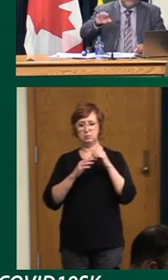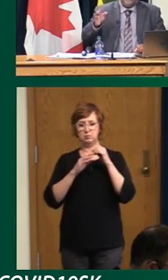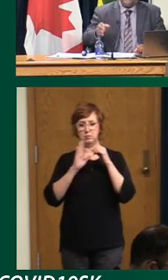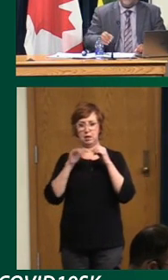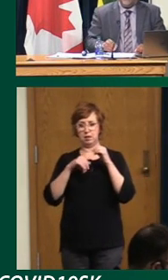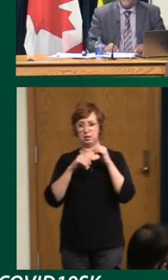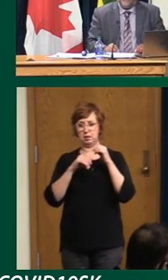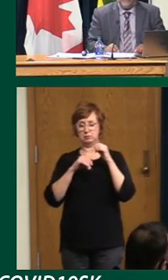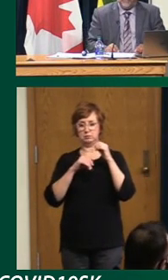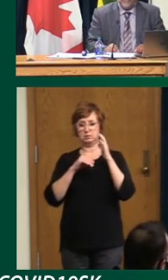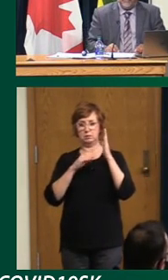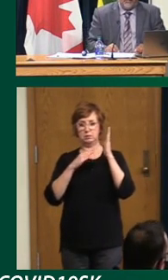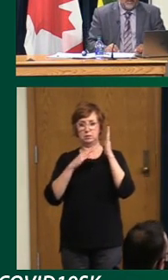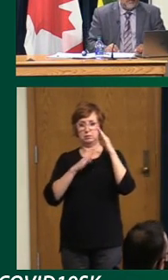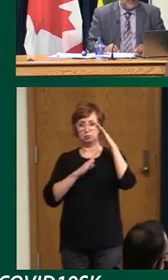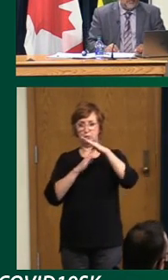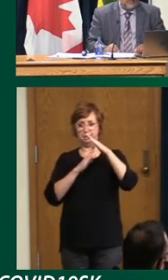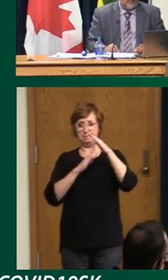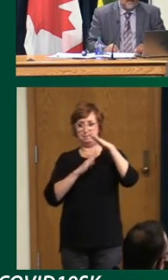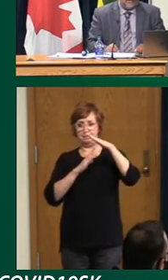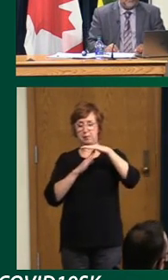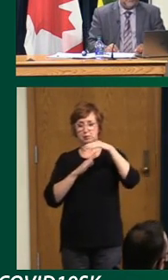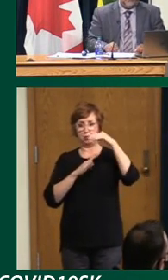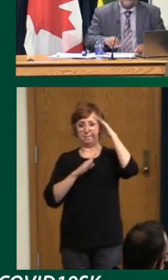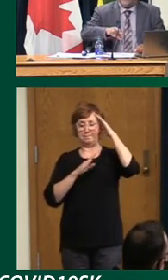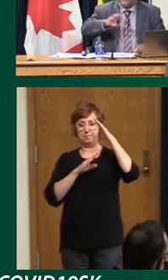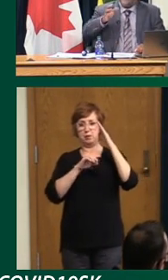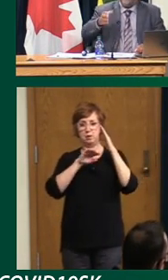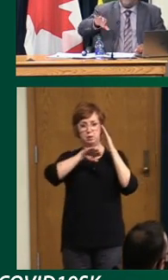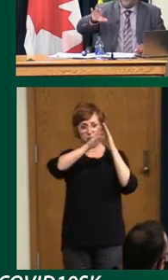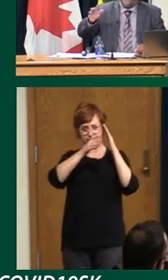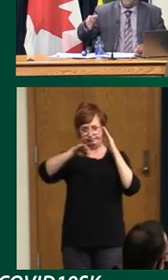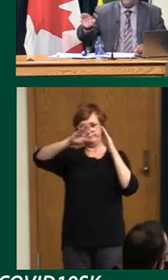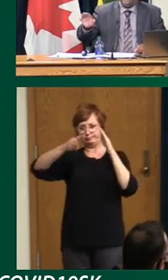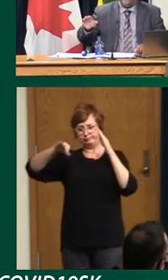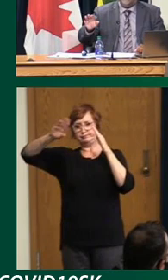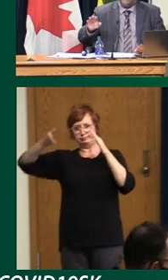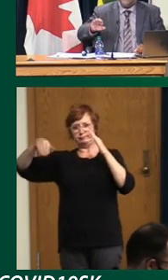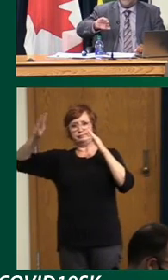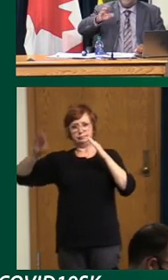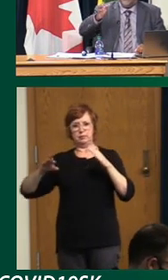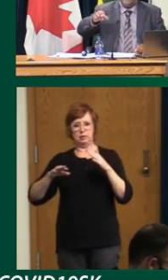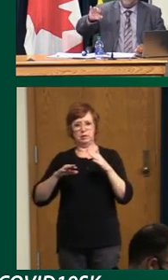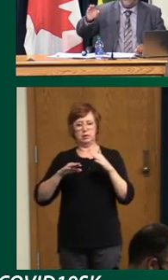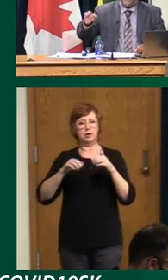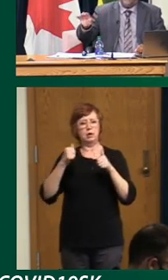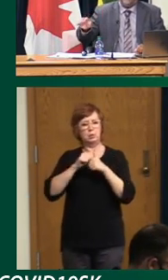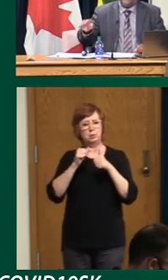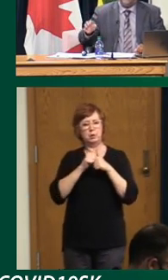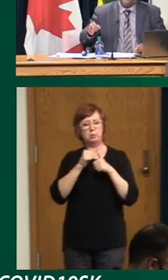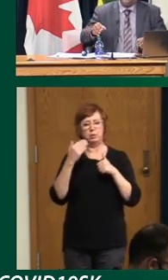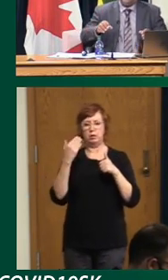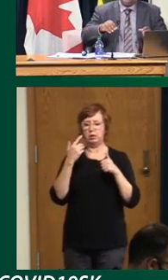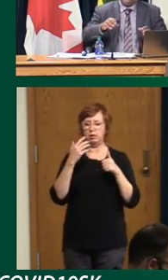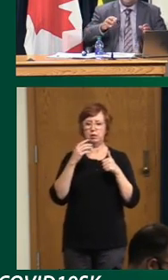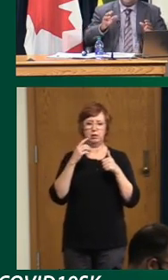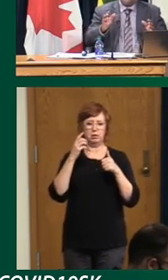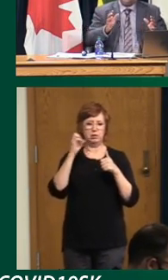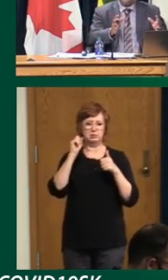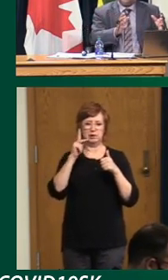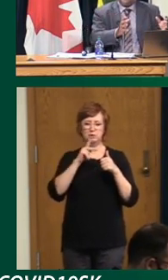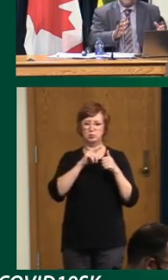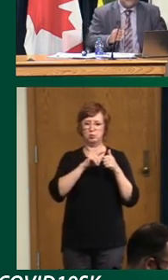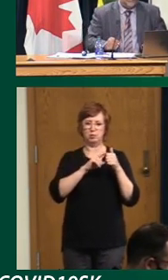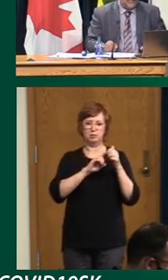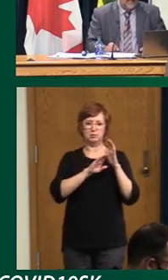of peak and valley, peak and trough pattern. So that was what we were seeing in Saskatchewan, up and down, and the